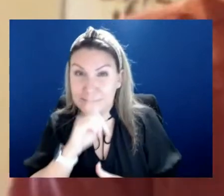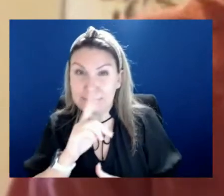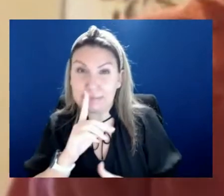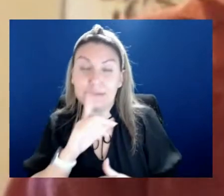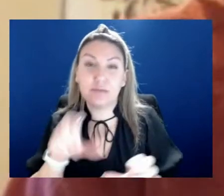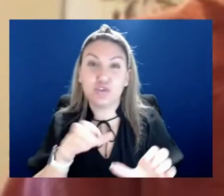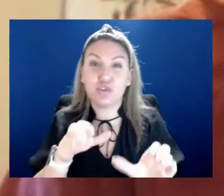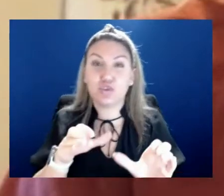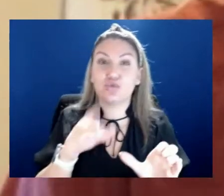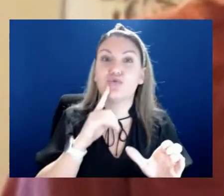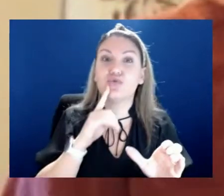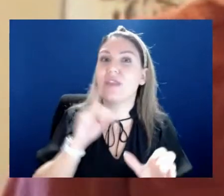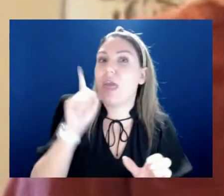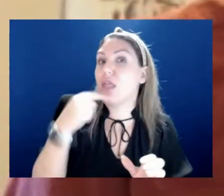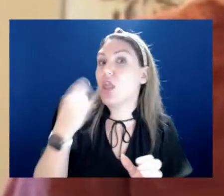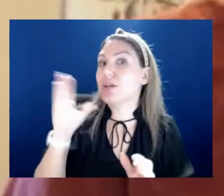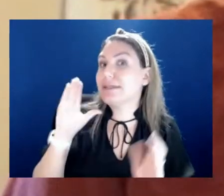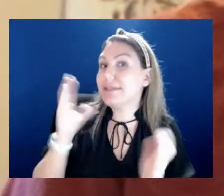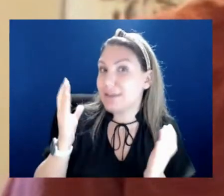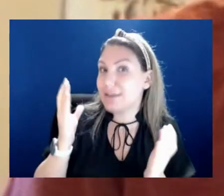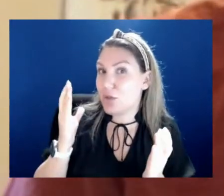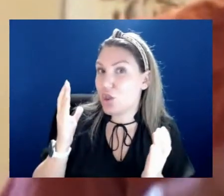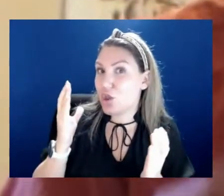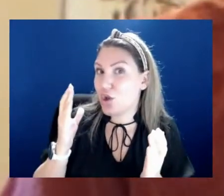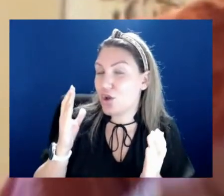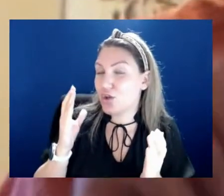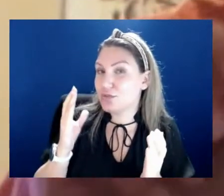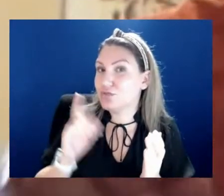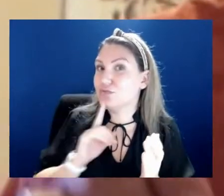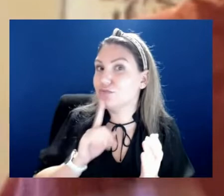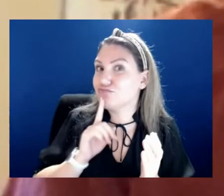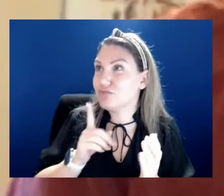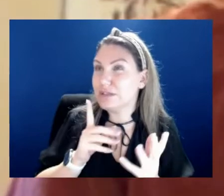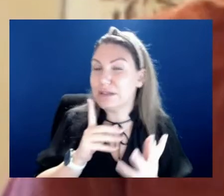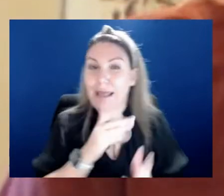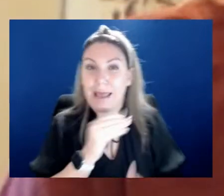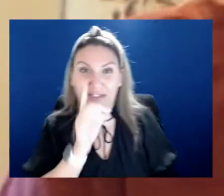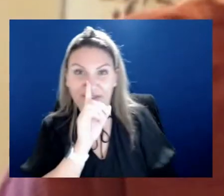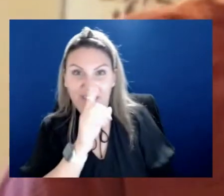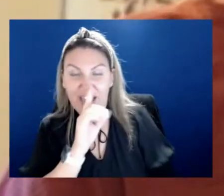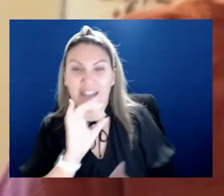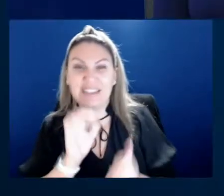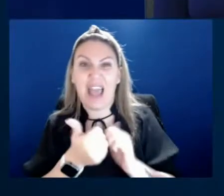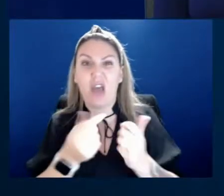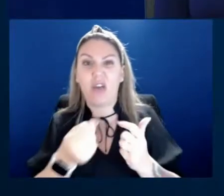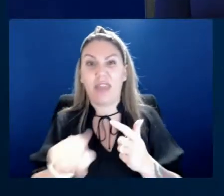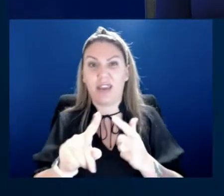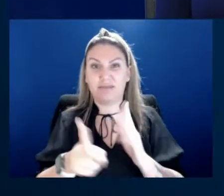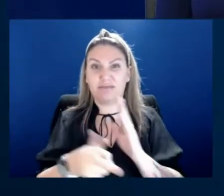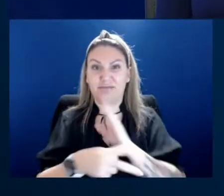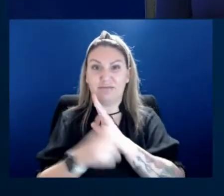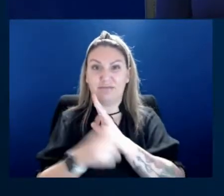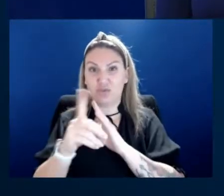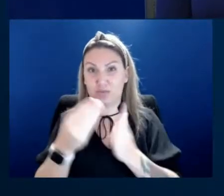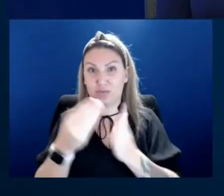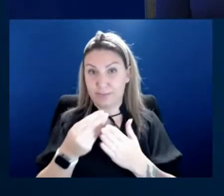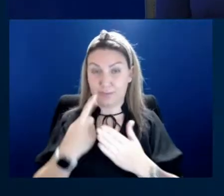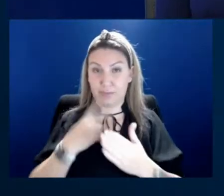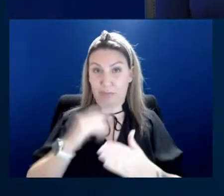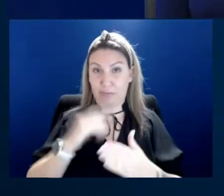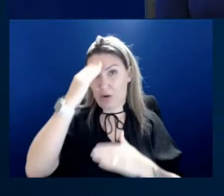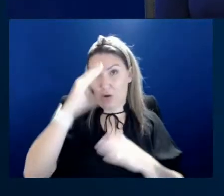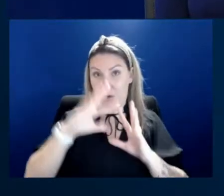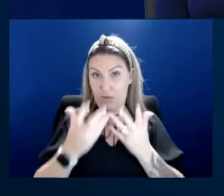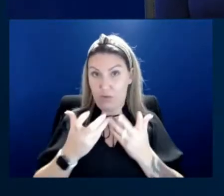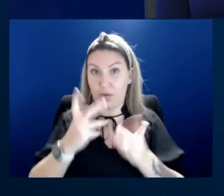very similar to the fake websites, and that's how they are able to steal your money. Well, we know that Global Care Force for sure